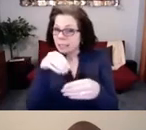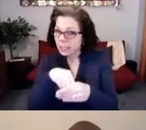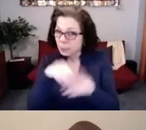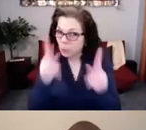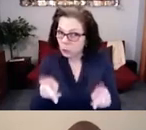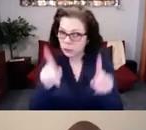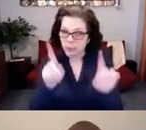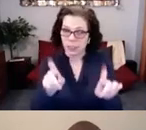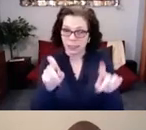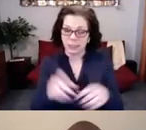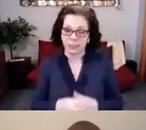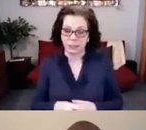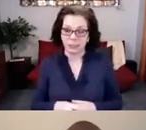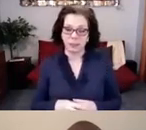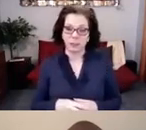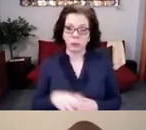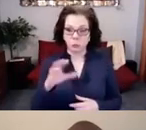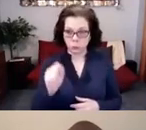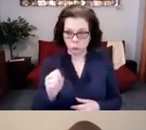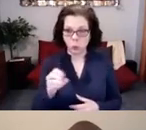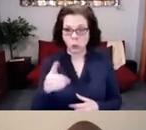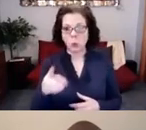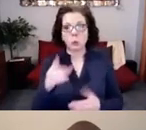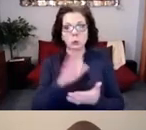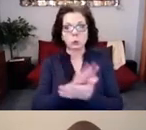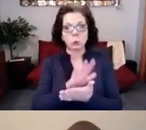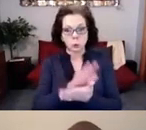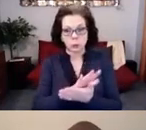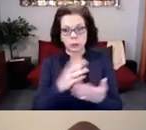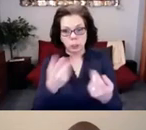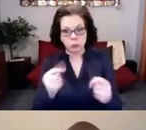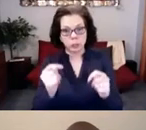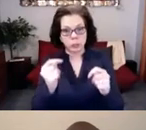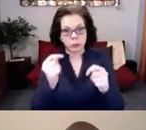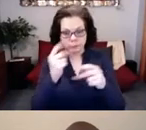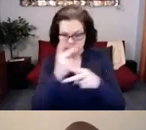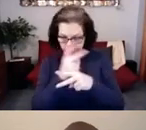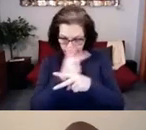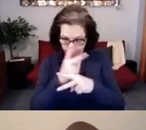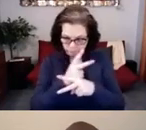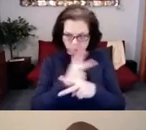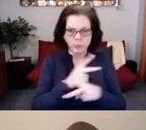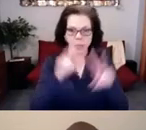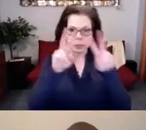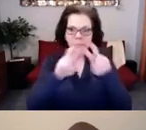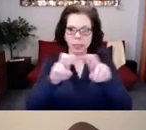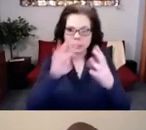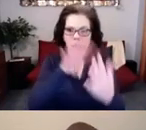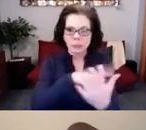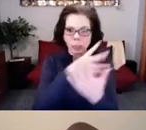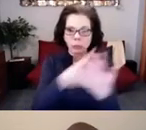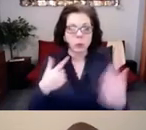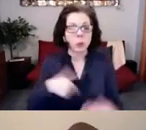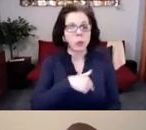And so schools are certainly building out assessment schedules and will be communicating directly with families